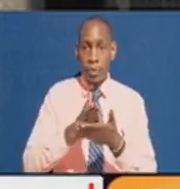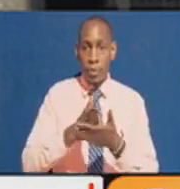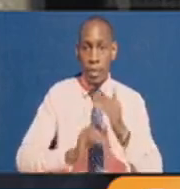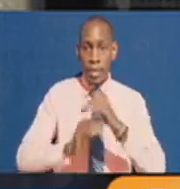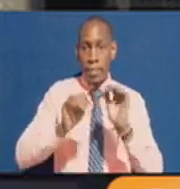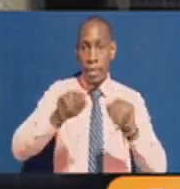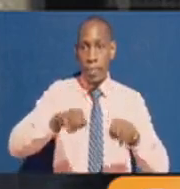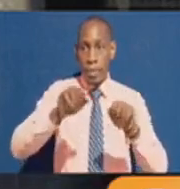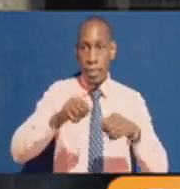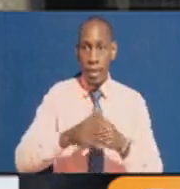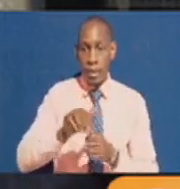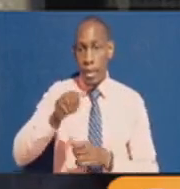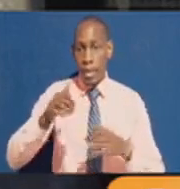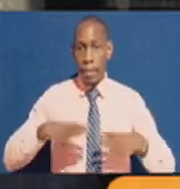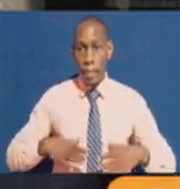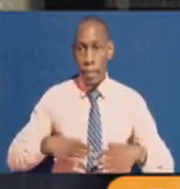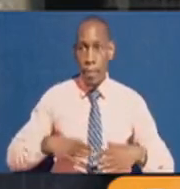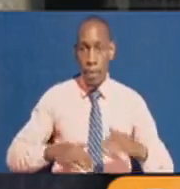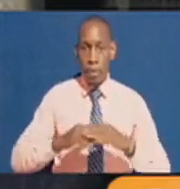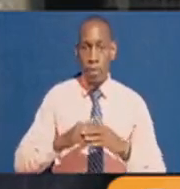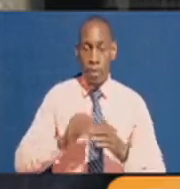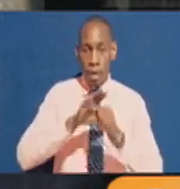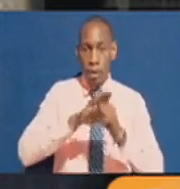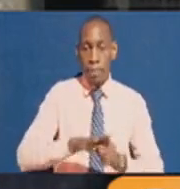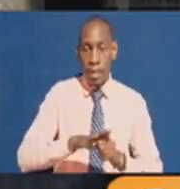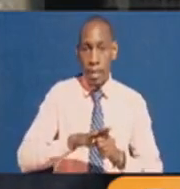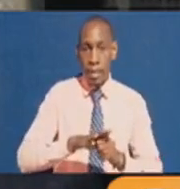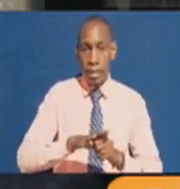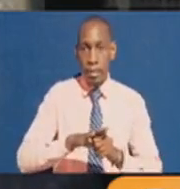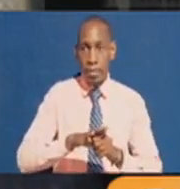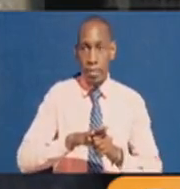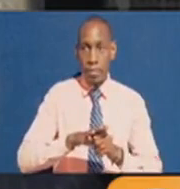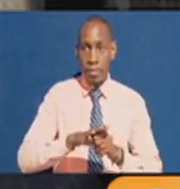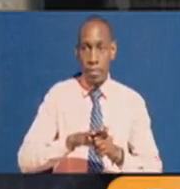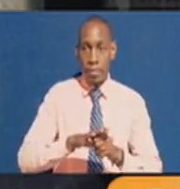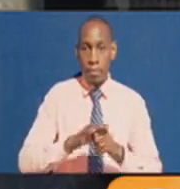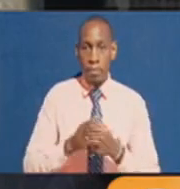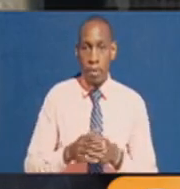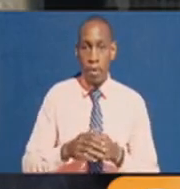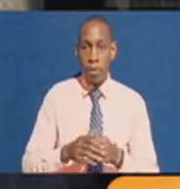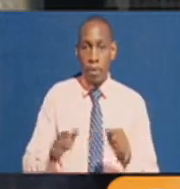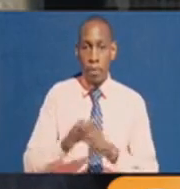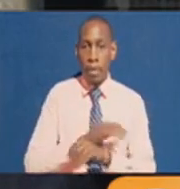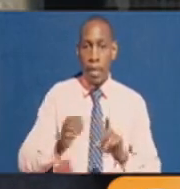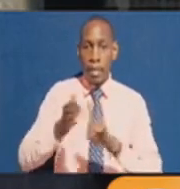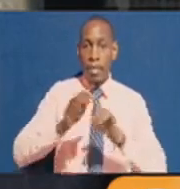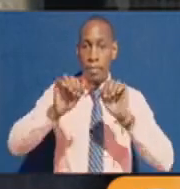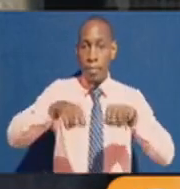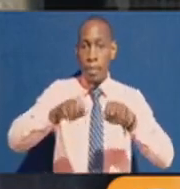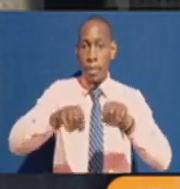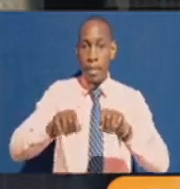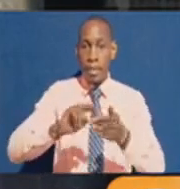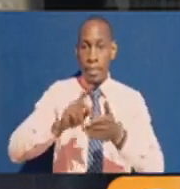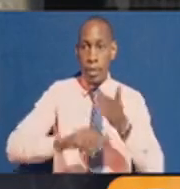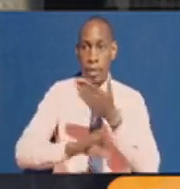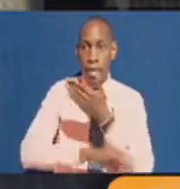the potential for those who are on the disadvantaged end of that to realize their full potential, which means the country